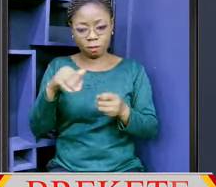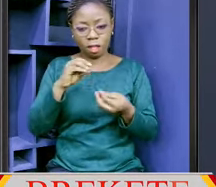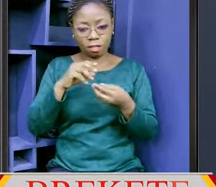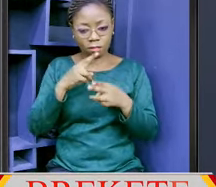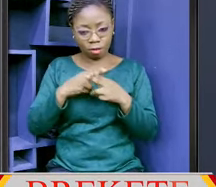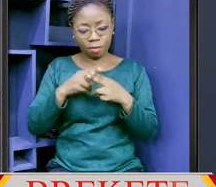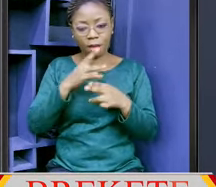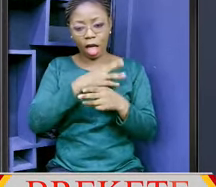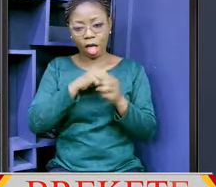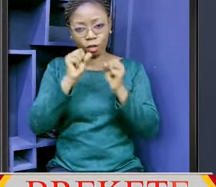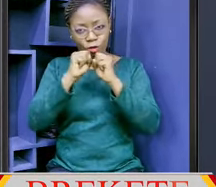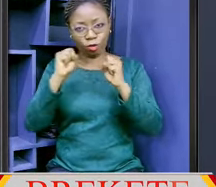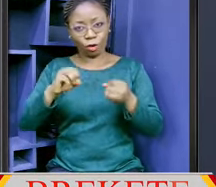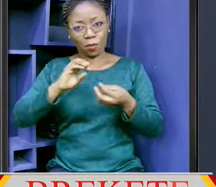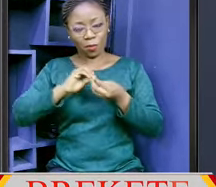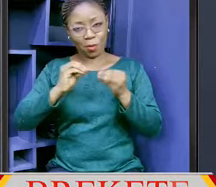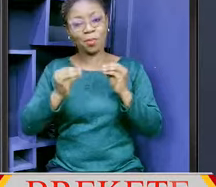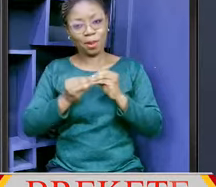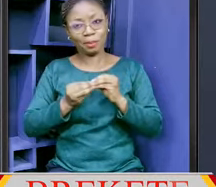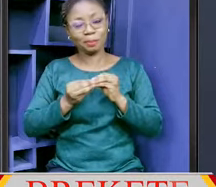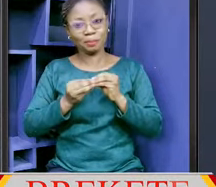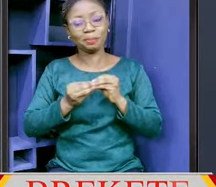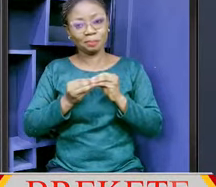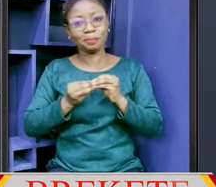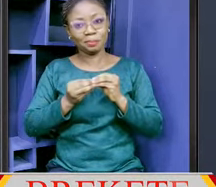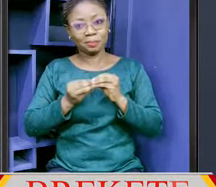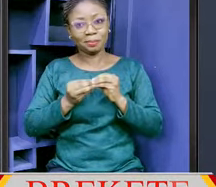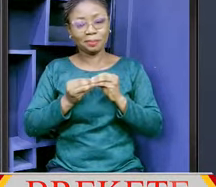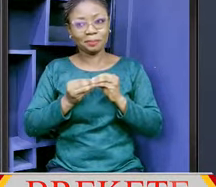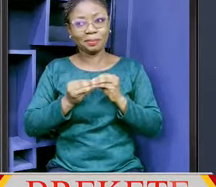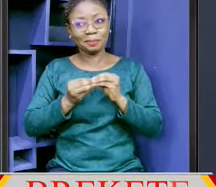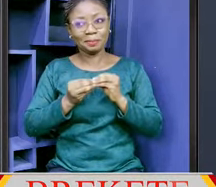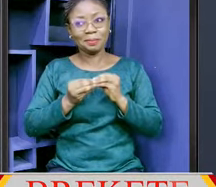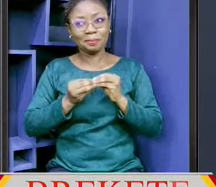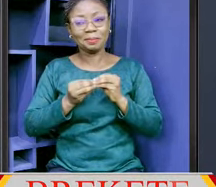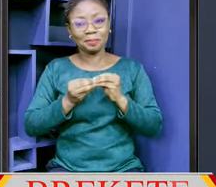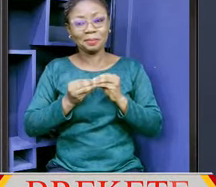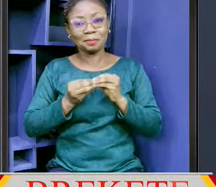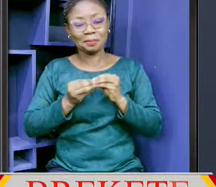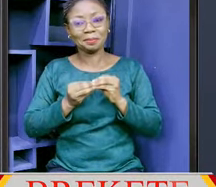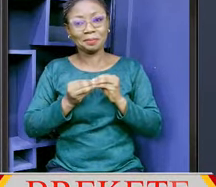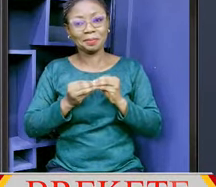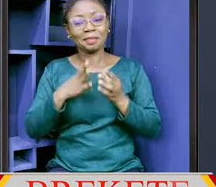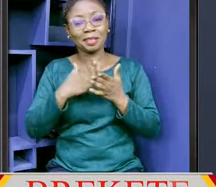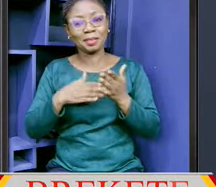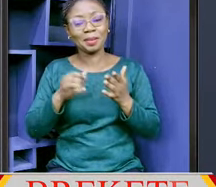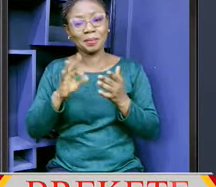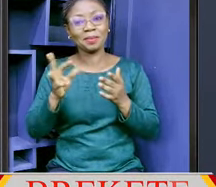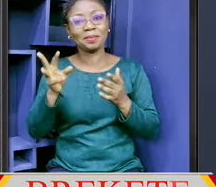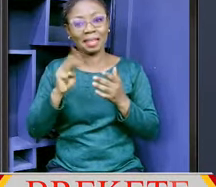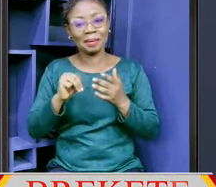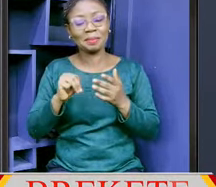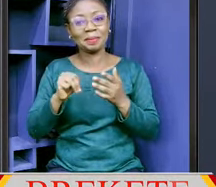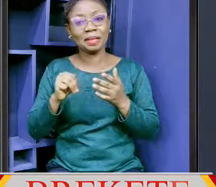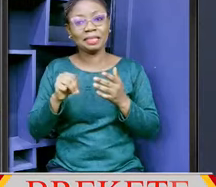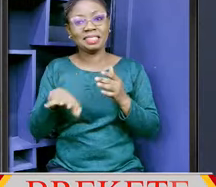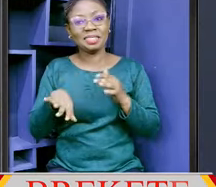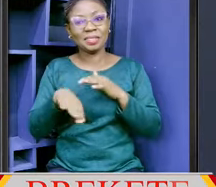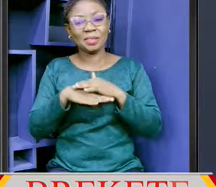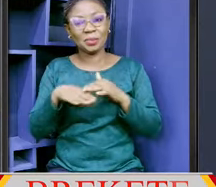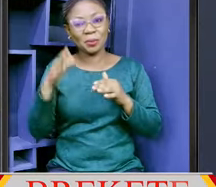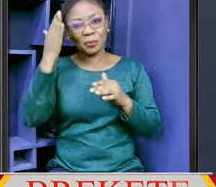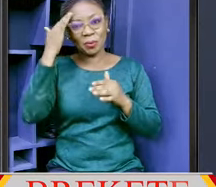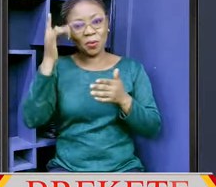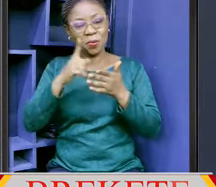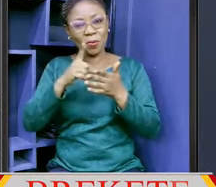I go give you, sir. Yes, sir. Message just some of them. Some of them no know